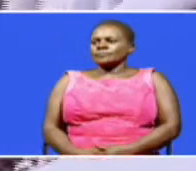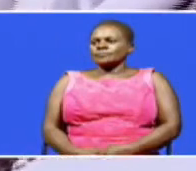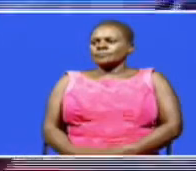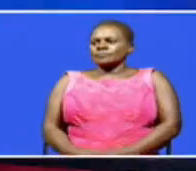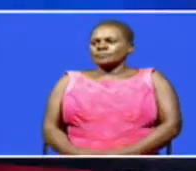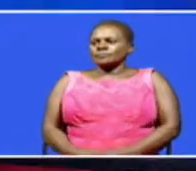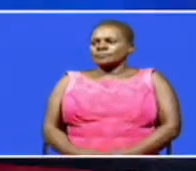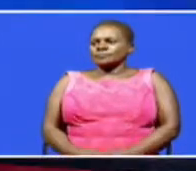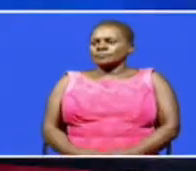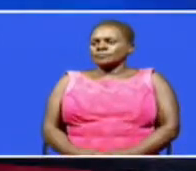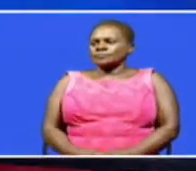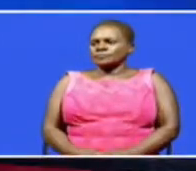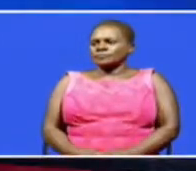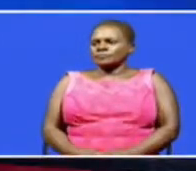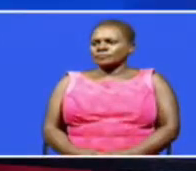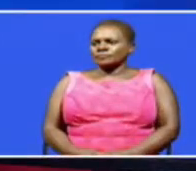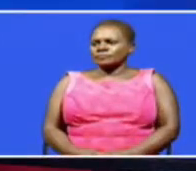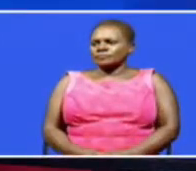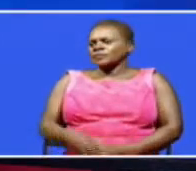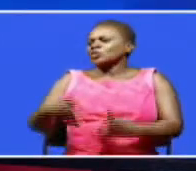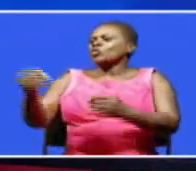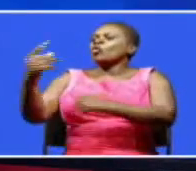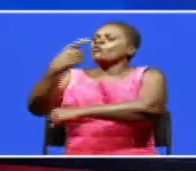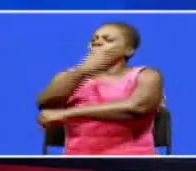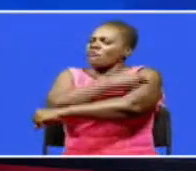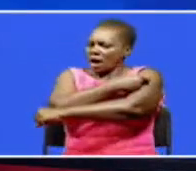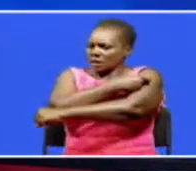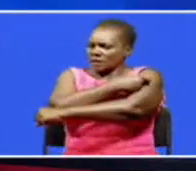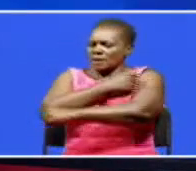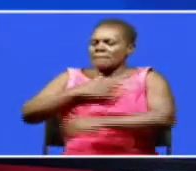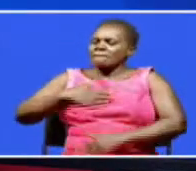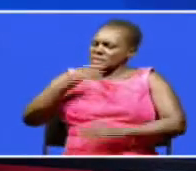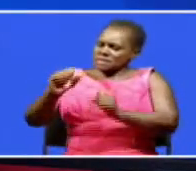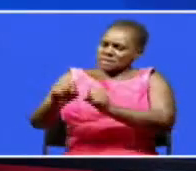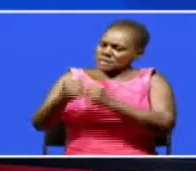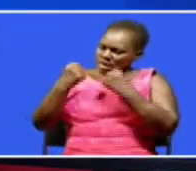Go get vaccinated if you haven't, and please stay safe. Now back to